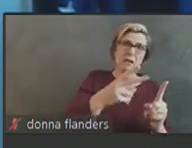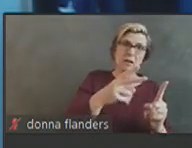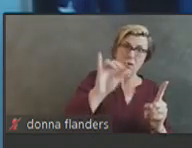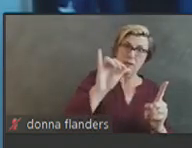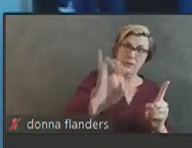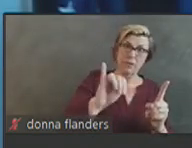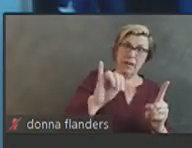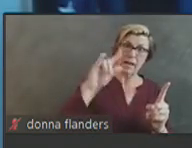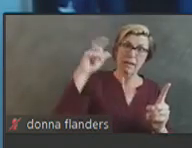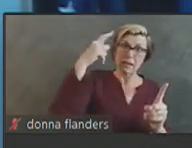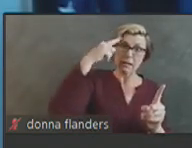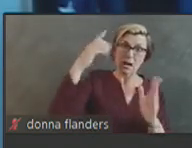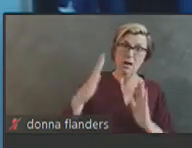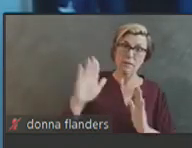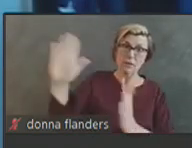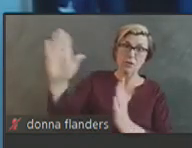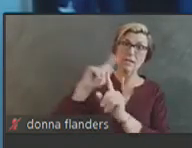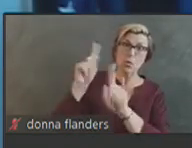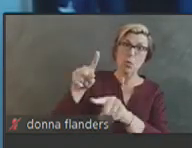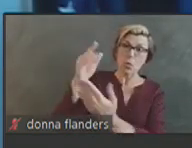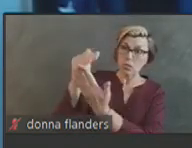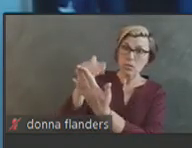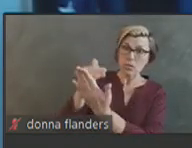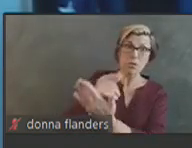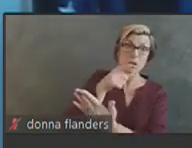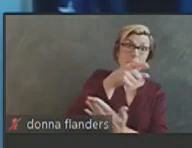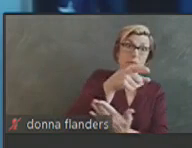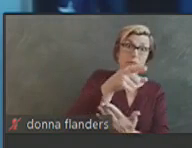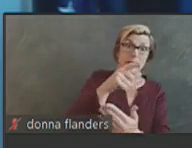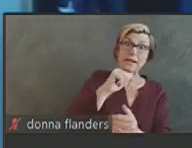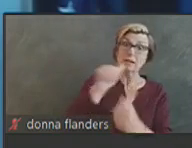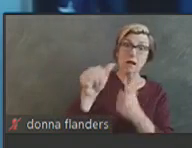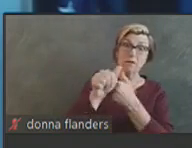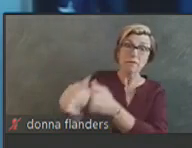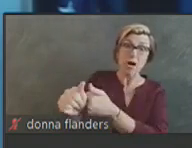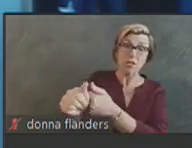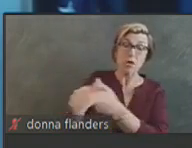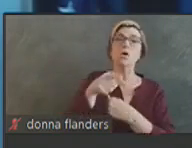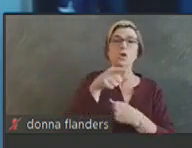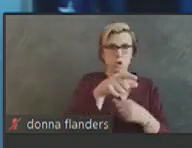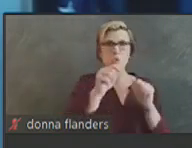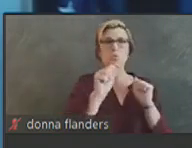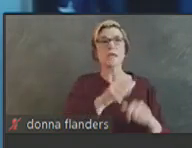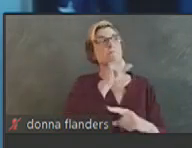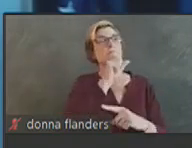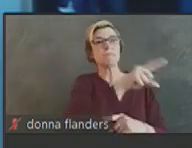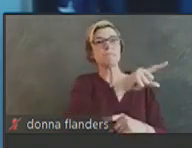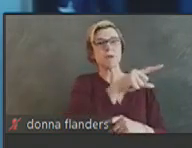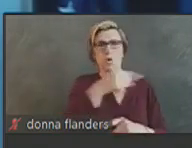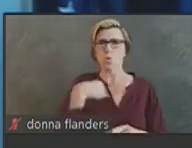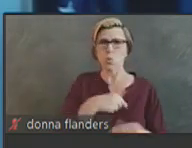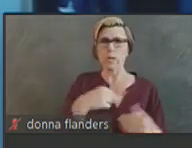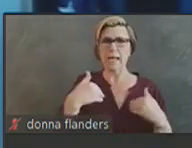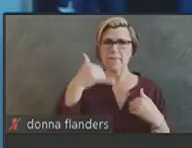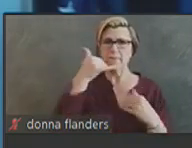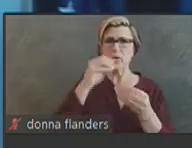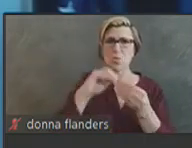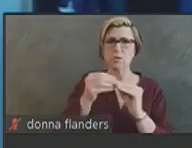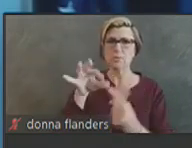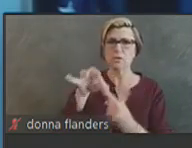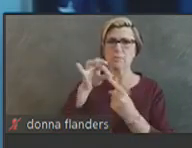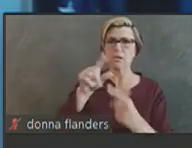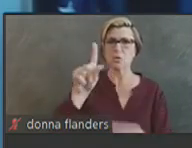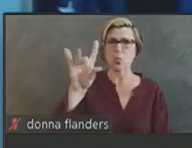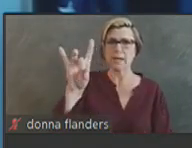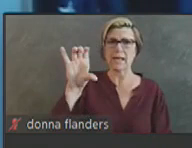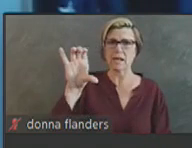order, that you will report those violations and we'll share the 1-800 number with you before